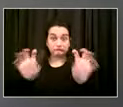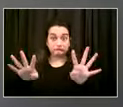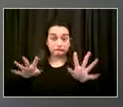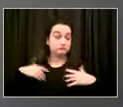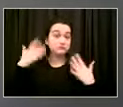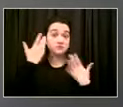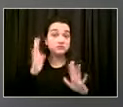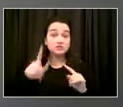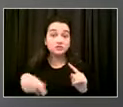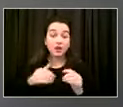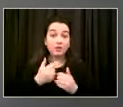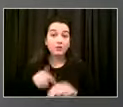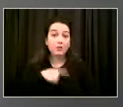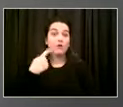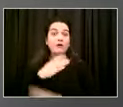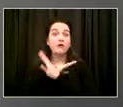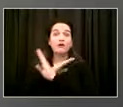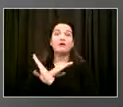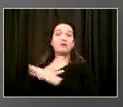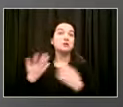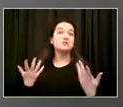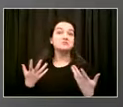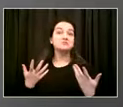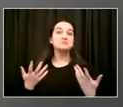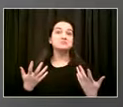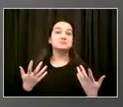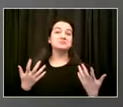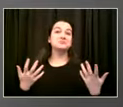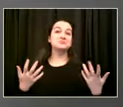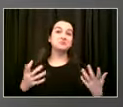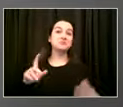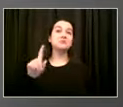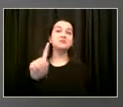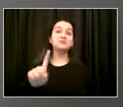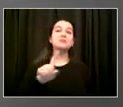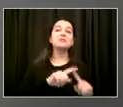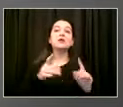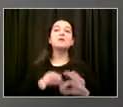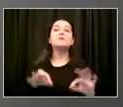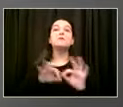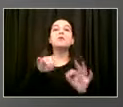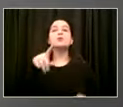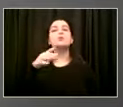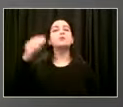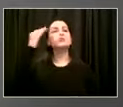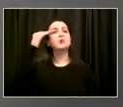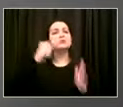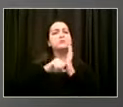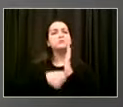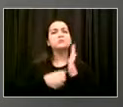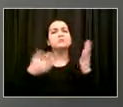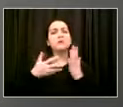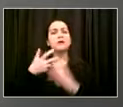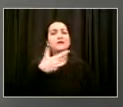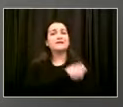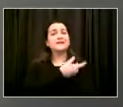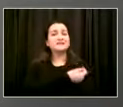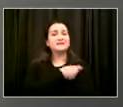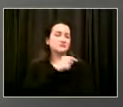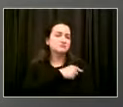the vaccine has died of COVID. This vaccine, these two vaccines clearly